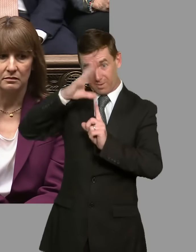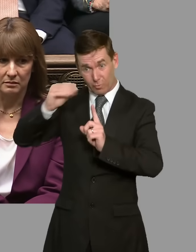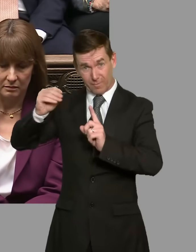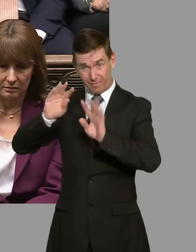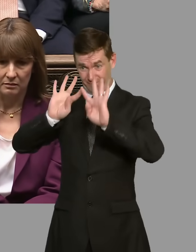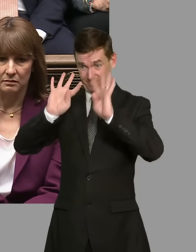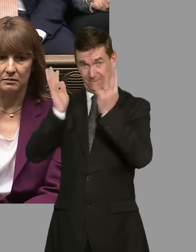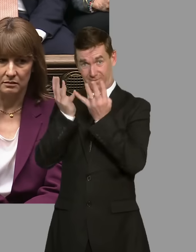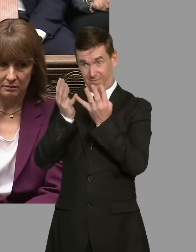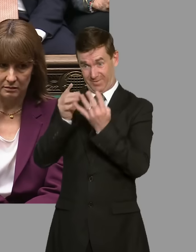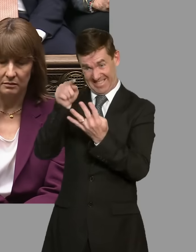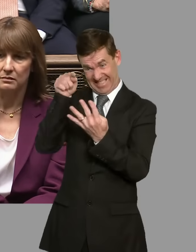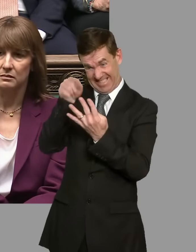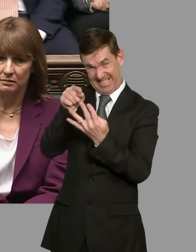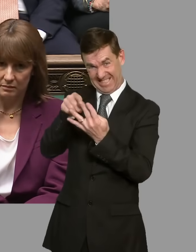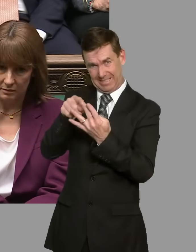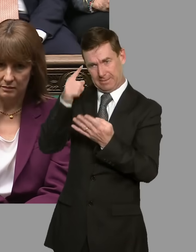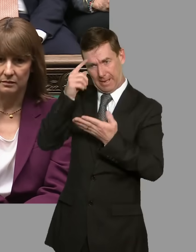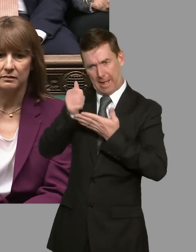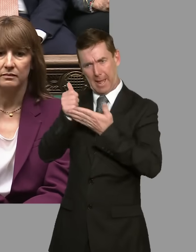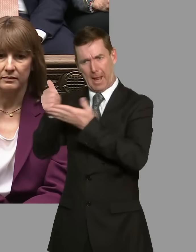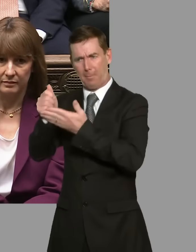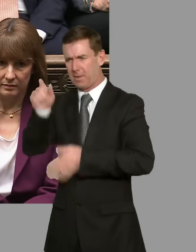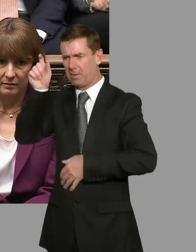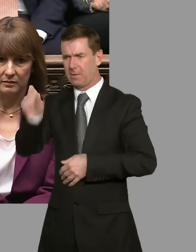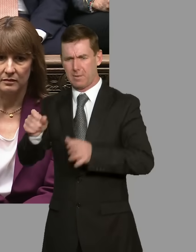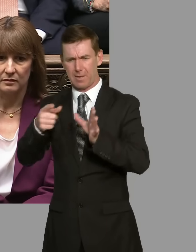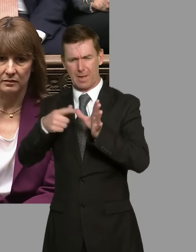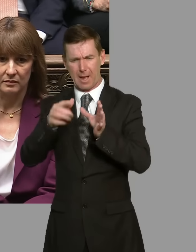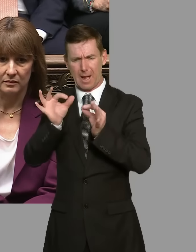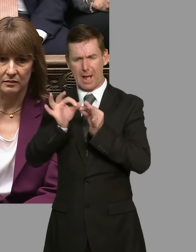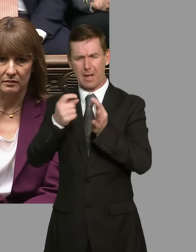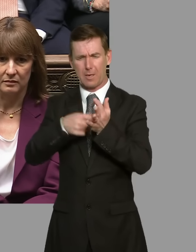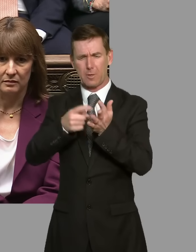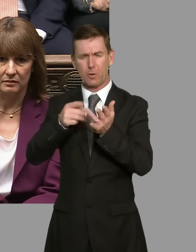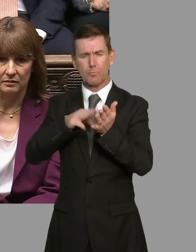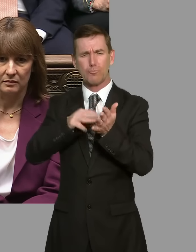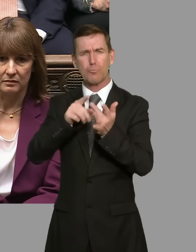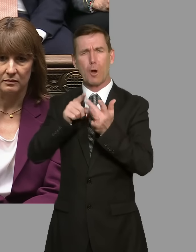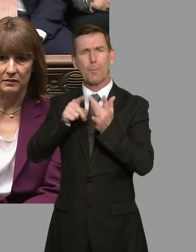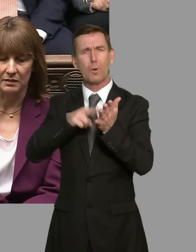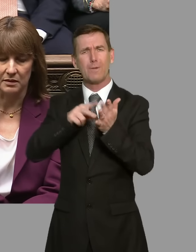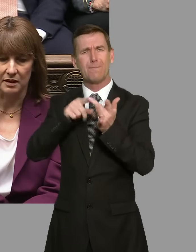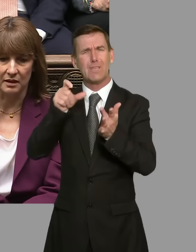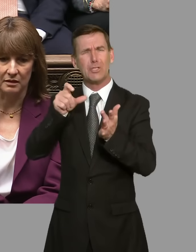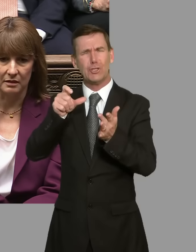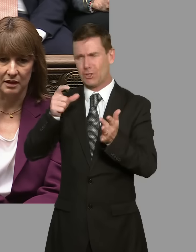and pretend that their policy is to support us on sanctions? Mr.